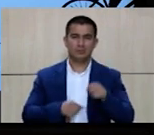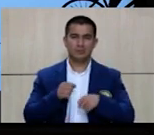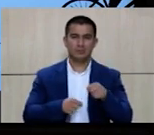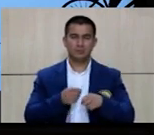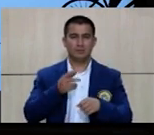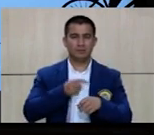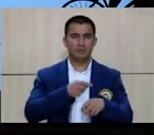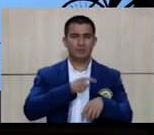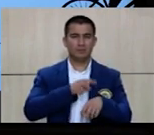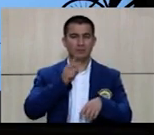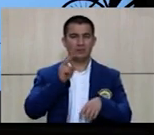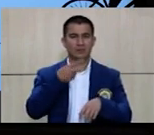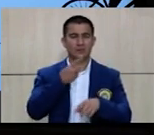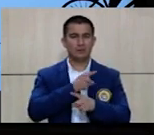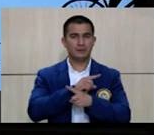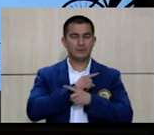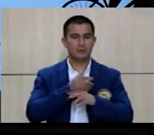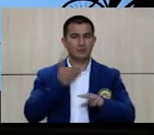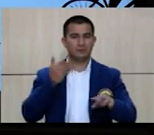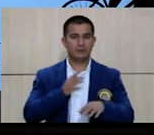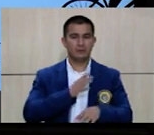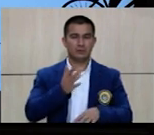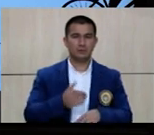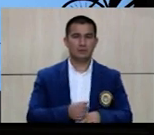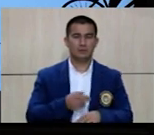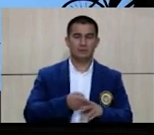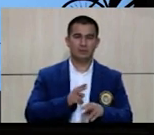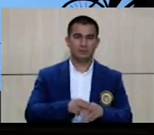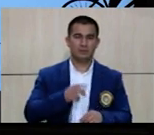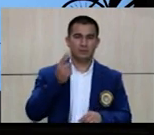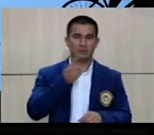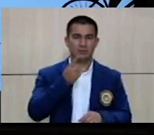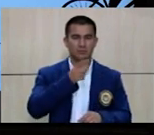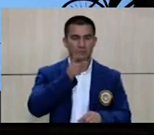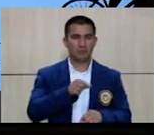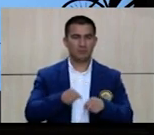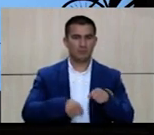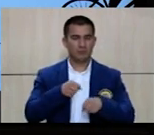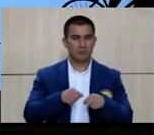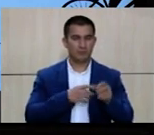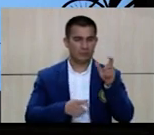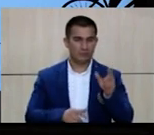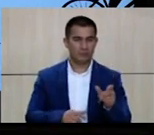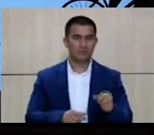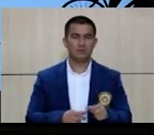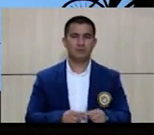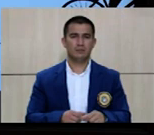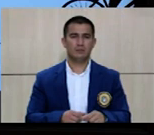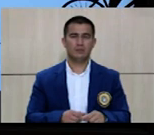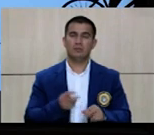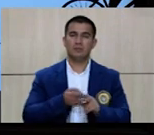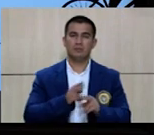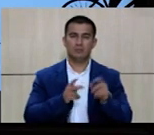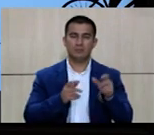2 soat oldin yetib keldi. Ya'ni birinchi velosipedchi uning